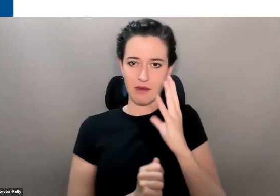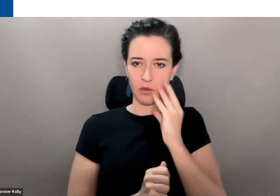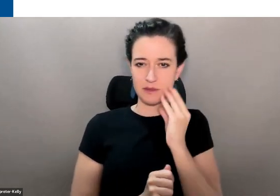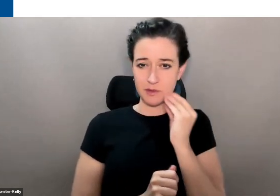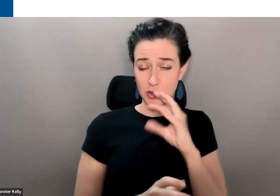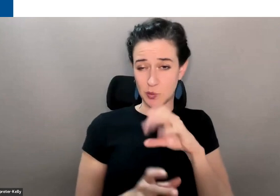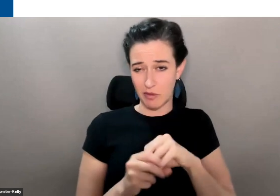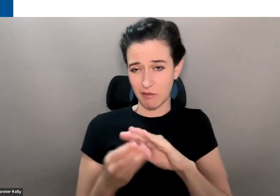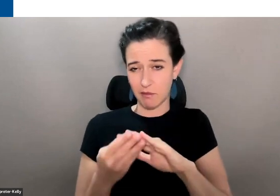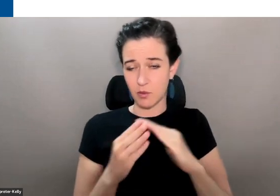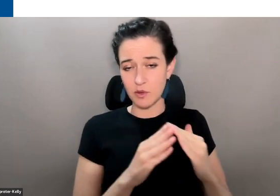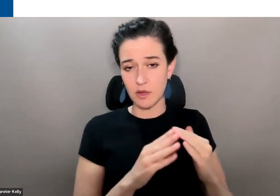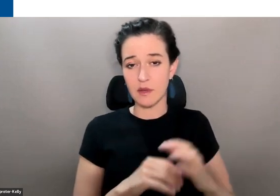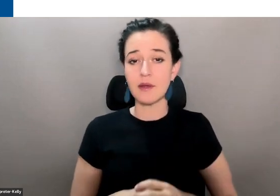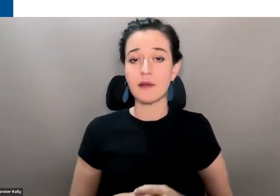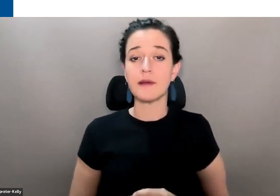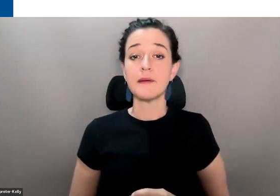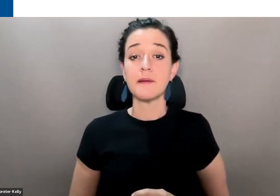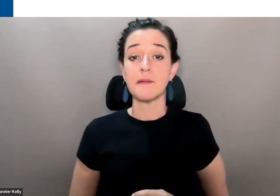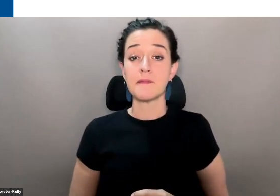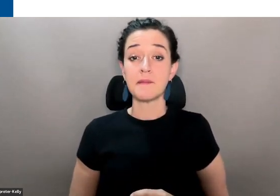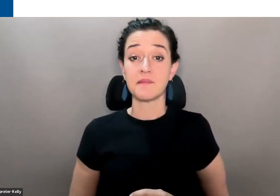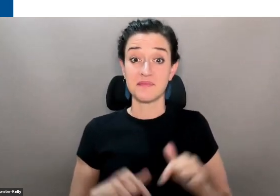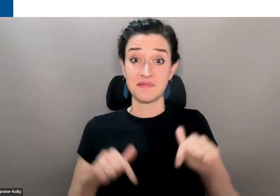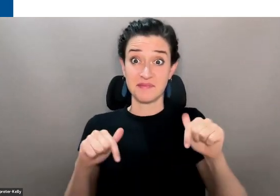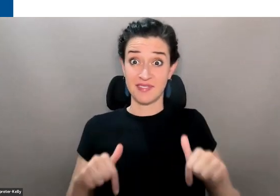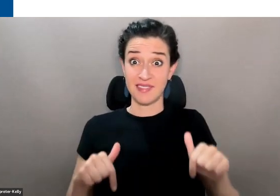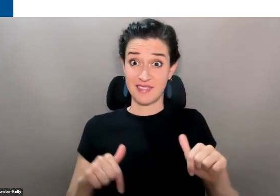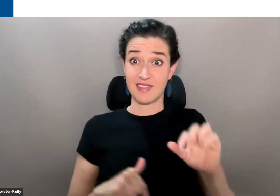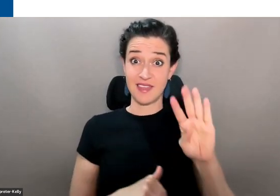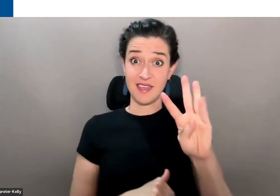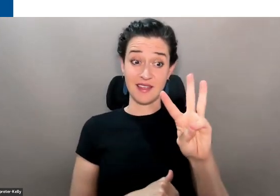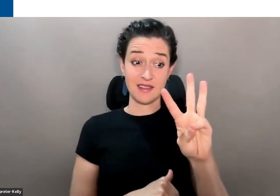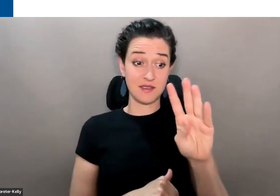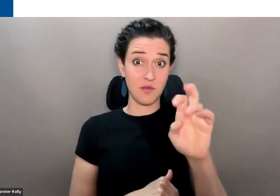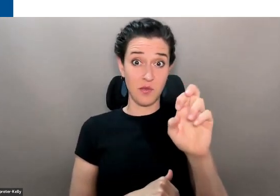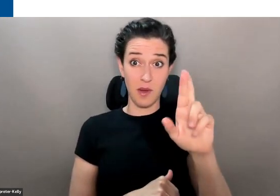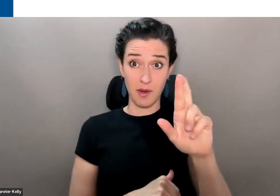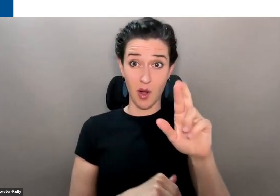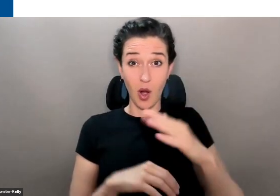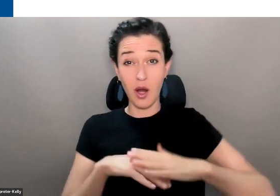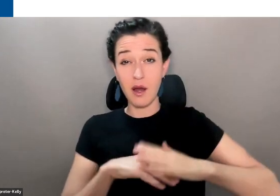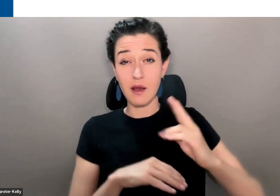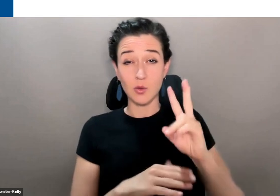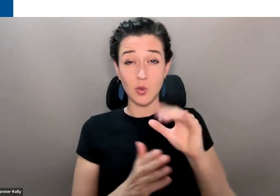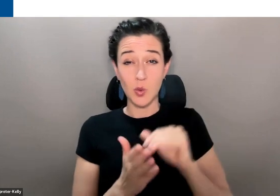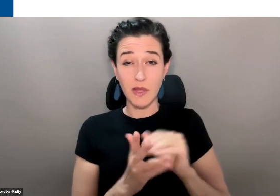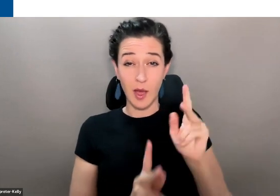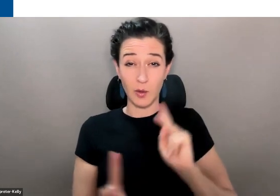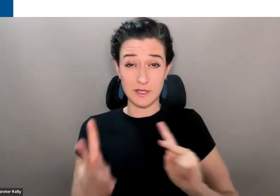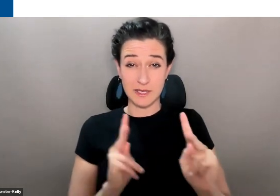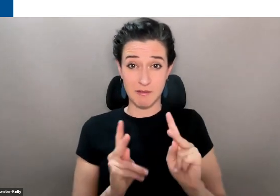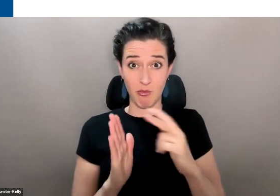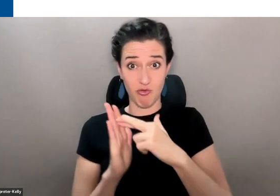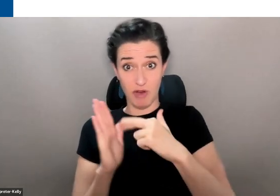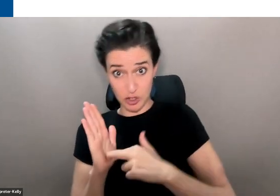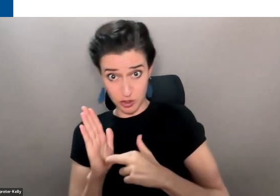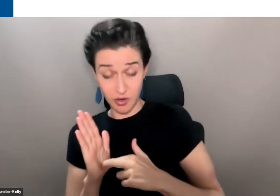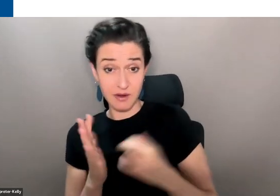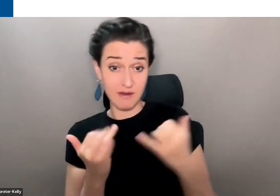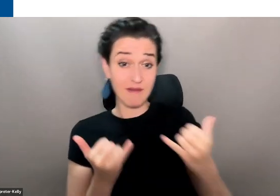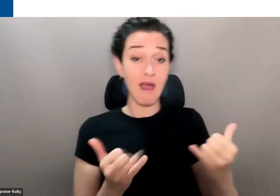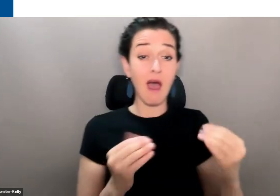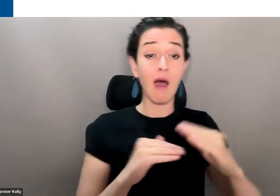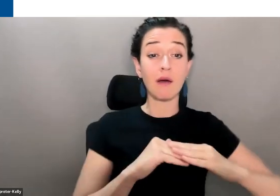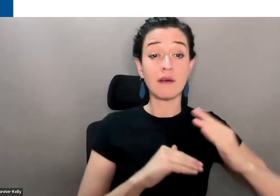than 2,000 people registered for this webinar and over 1,000 on today is evidence of how important